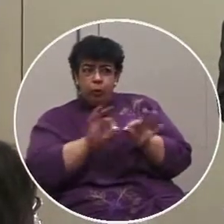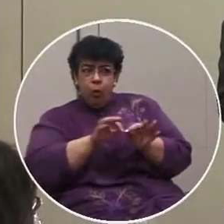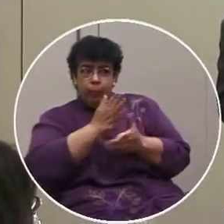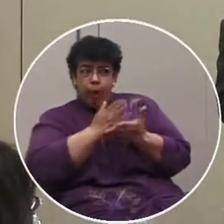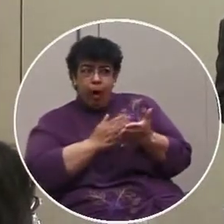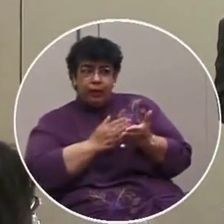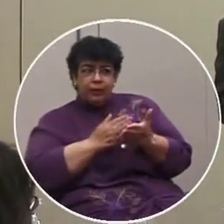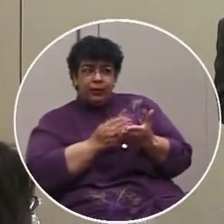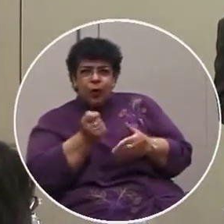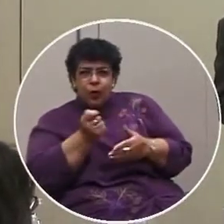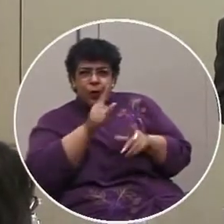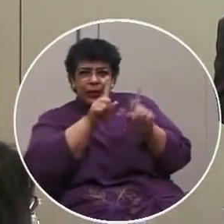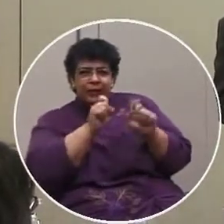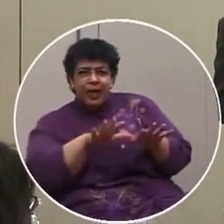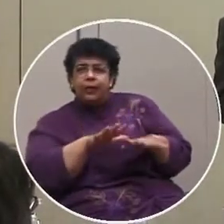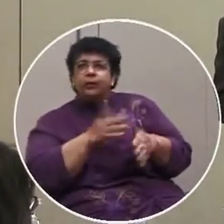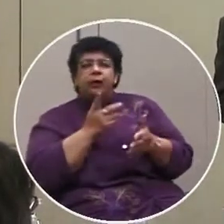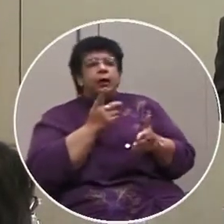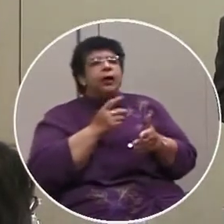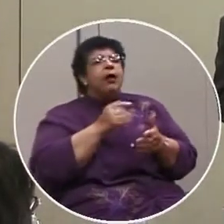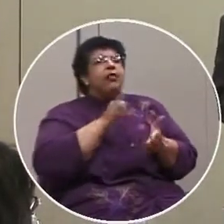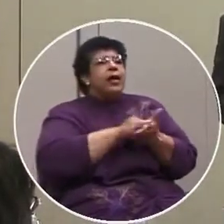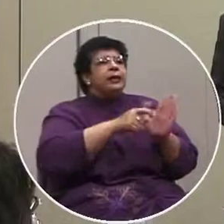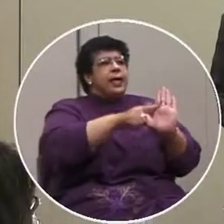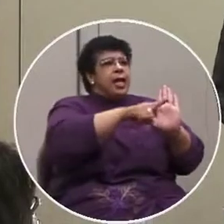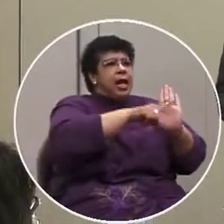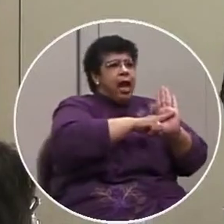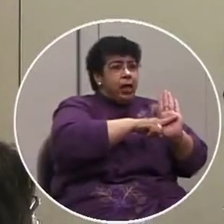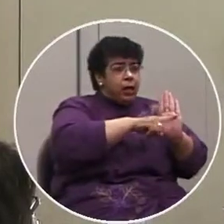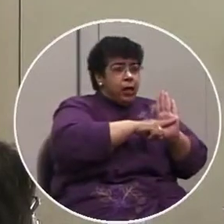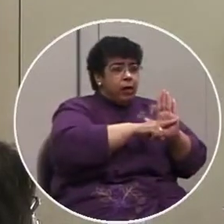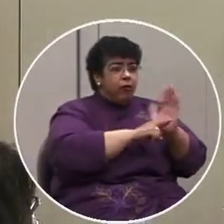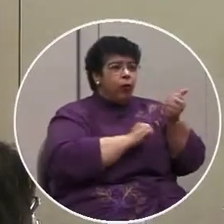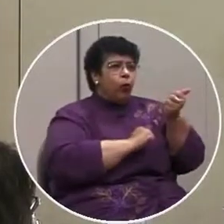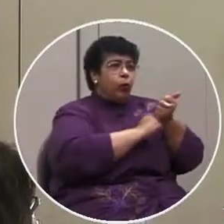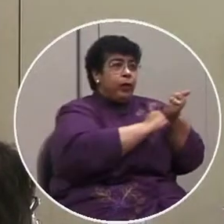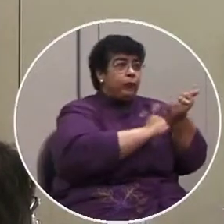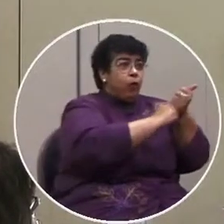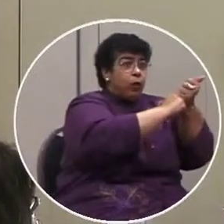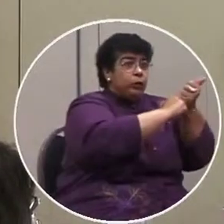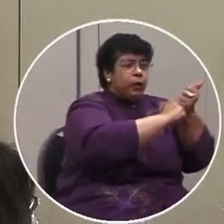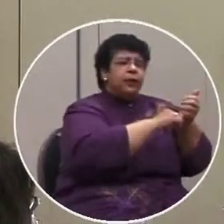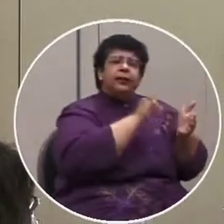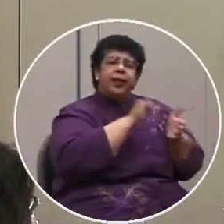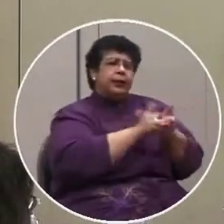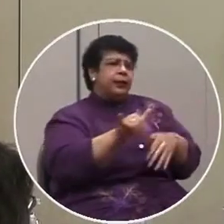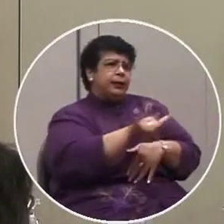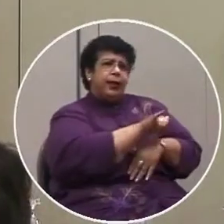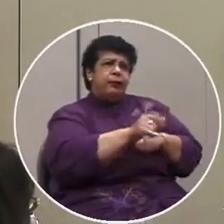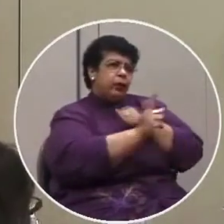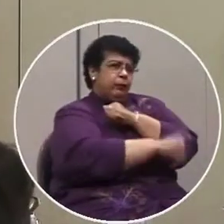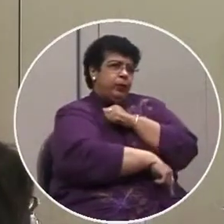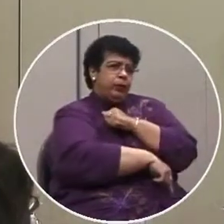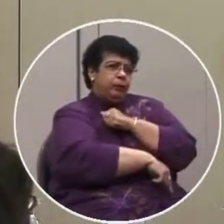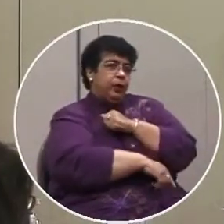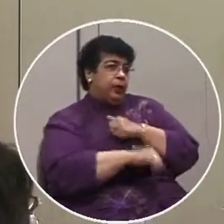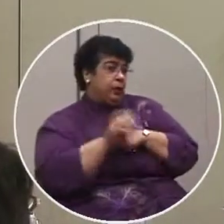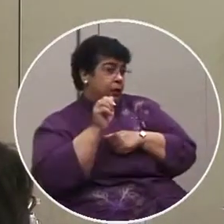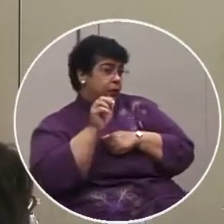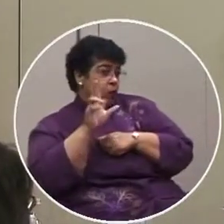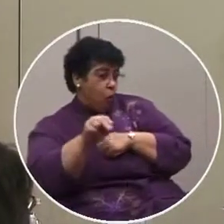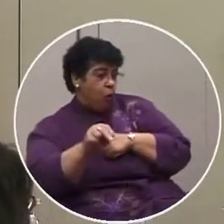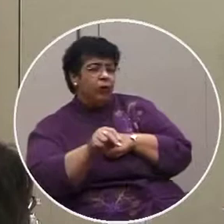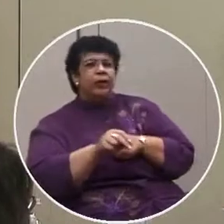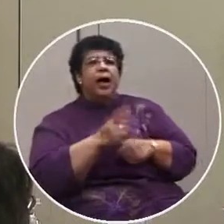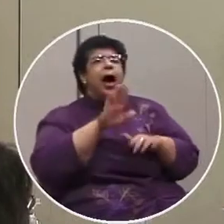here. Is negative reinforcement the same thing as punishment? No. And how do you know